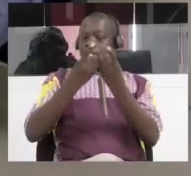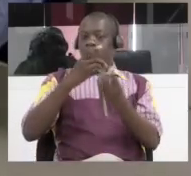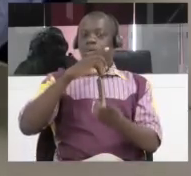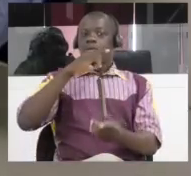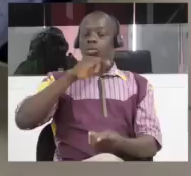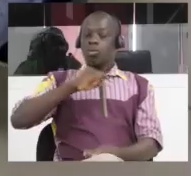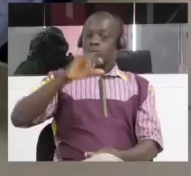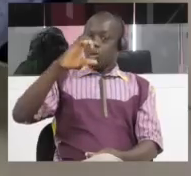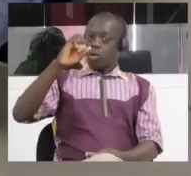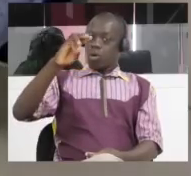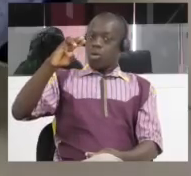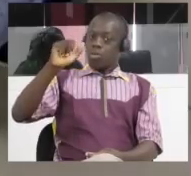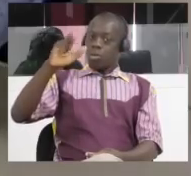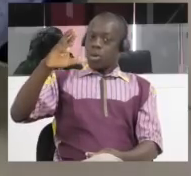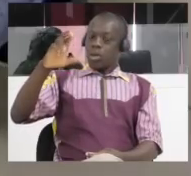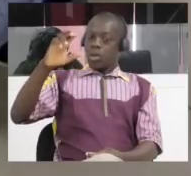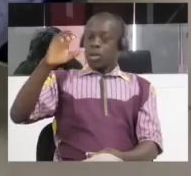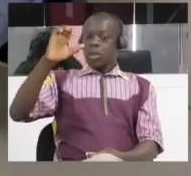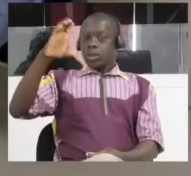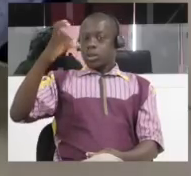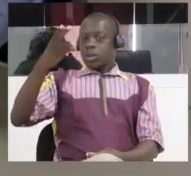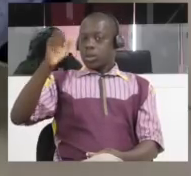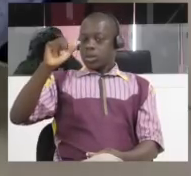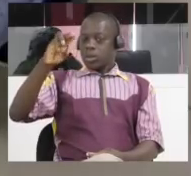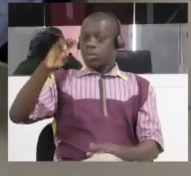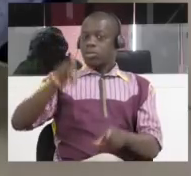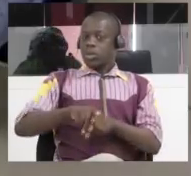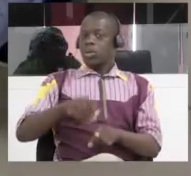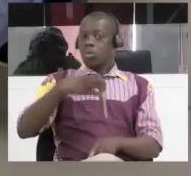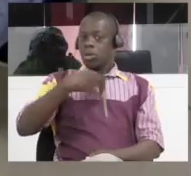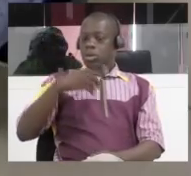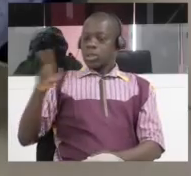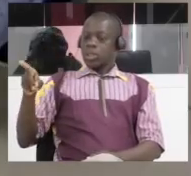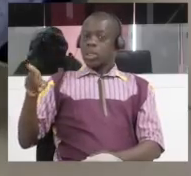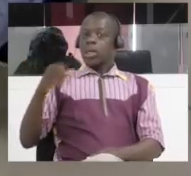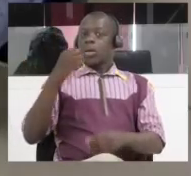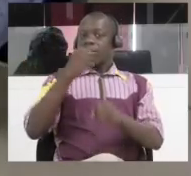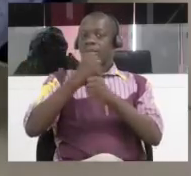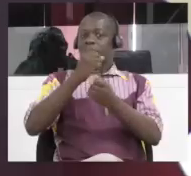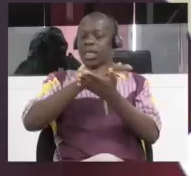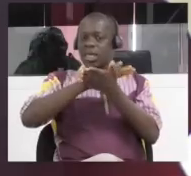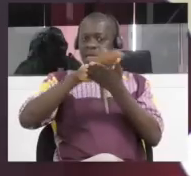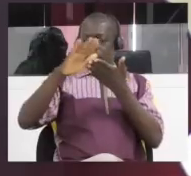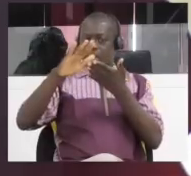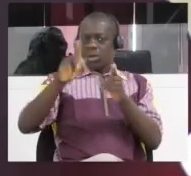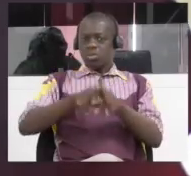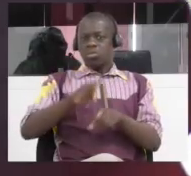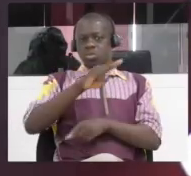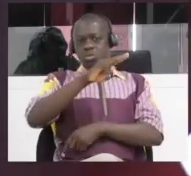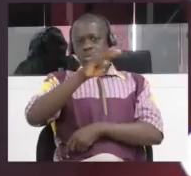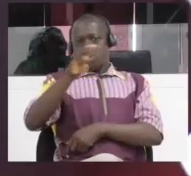Point of, yes, I would want you to clarify for me, because I'm not too sure whether I got the figures